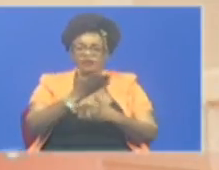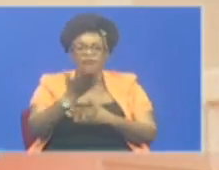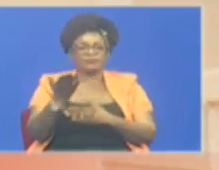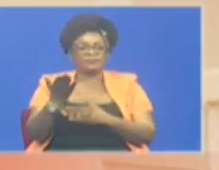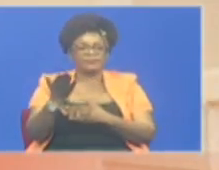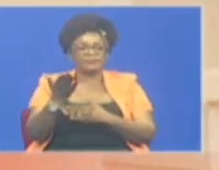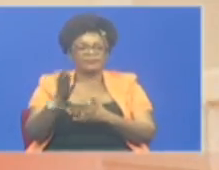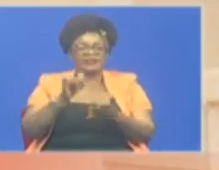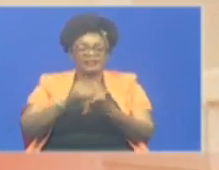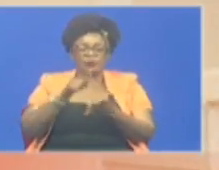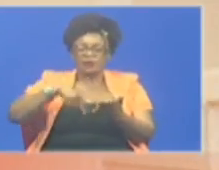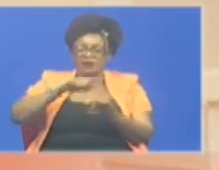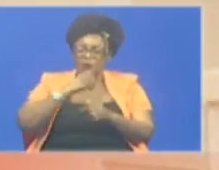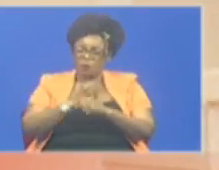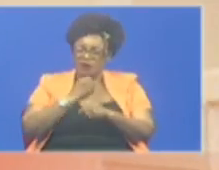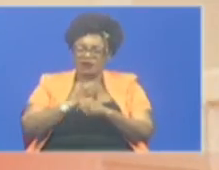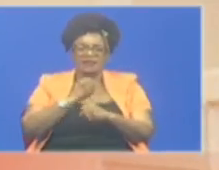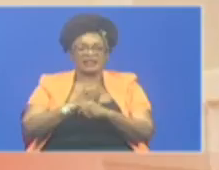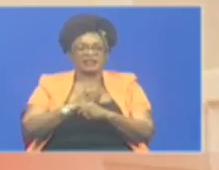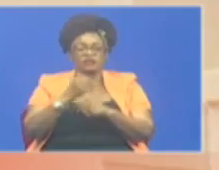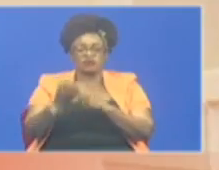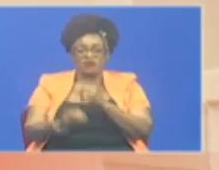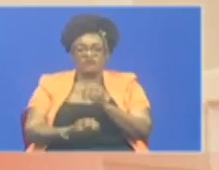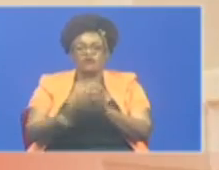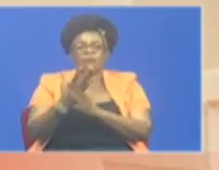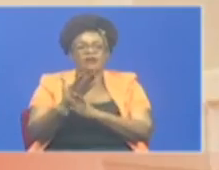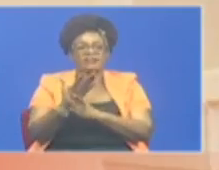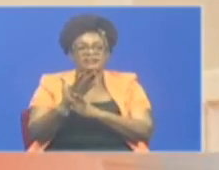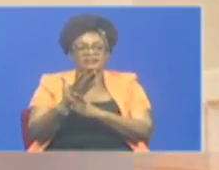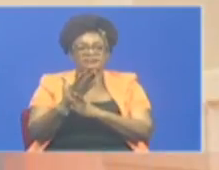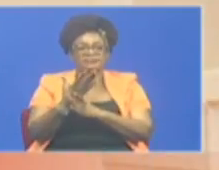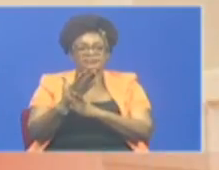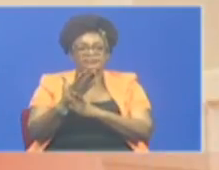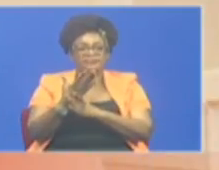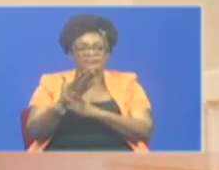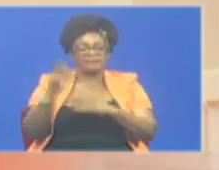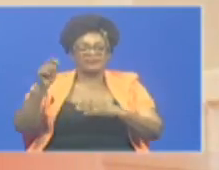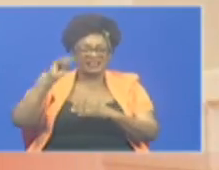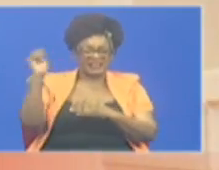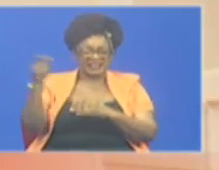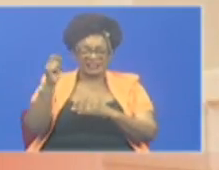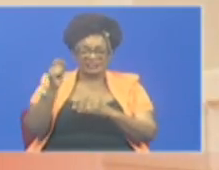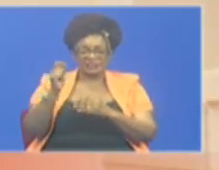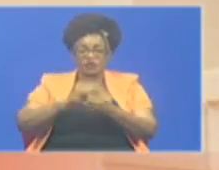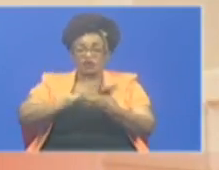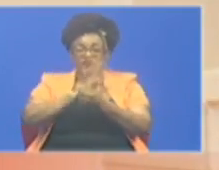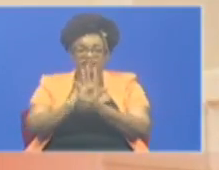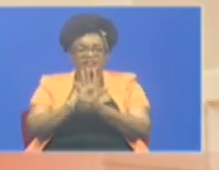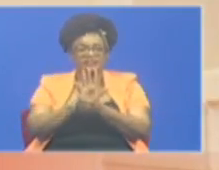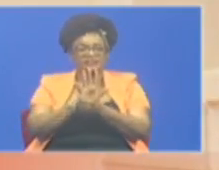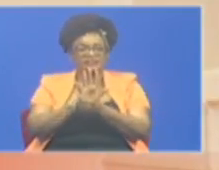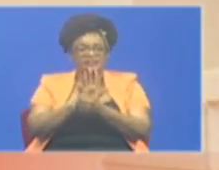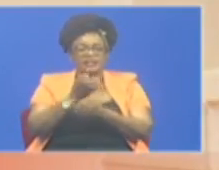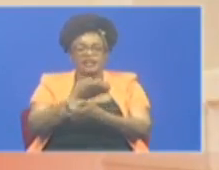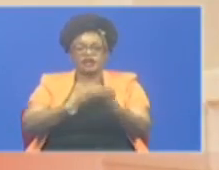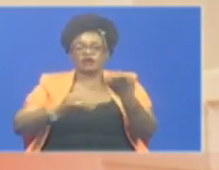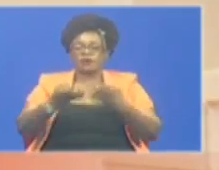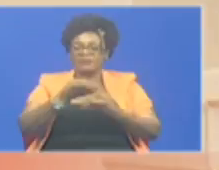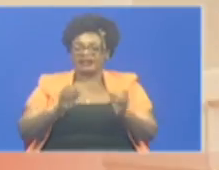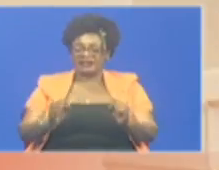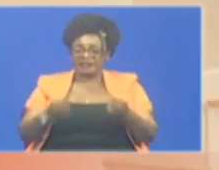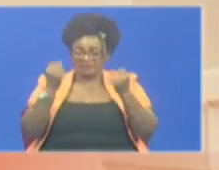we are working towards formulating Kenya's post-COVID-19 economic recovery